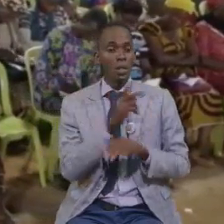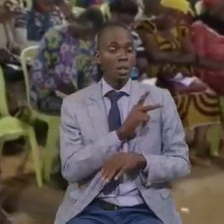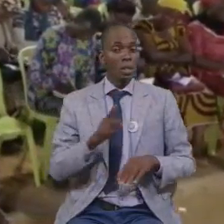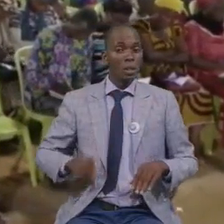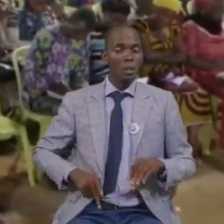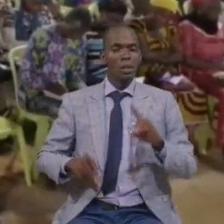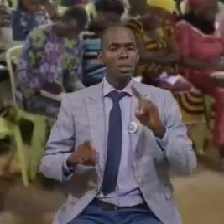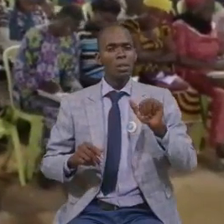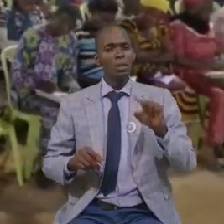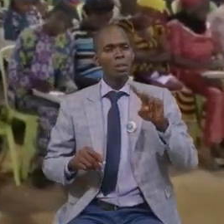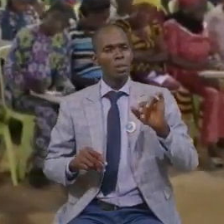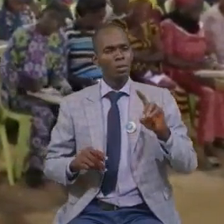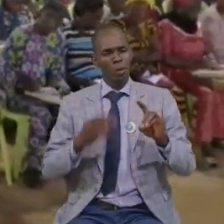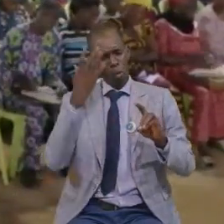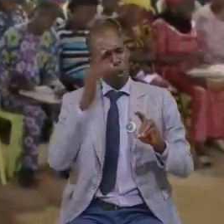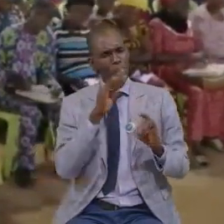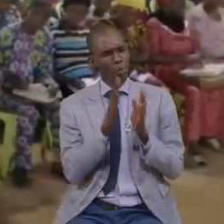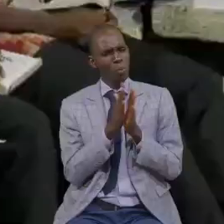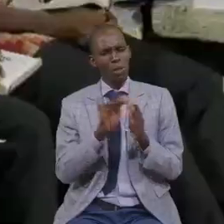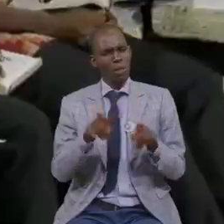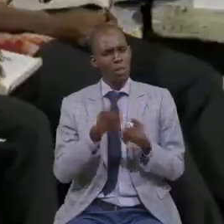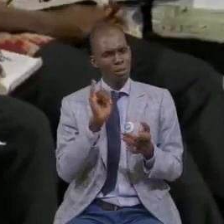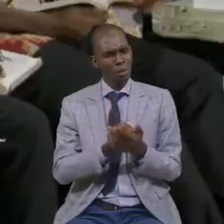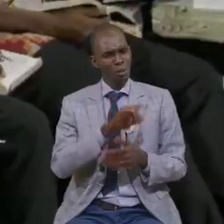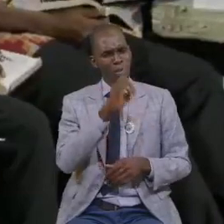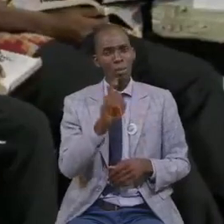are you praying like that? When he says,